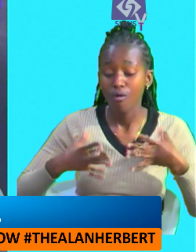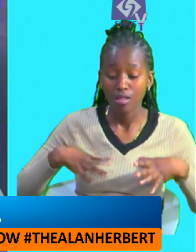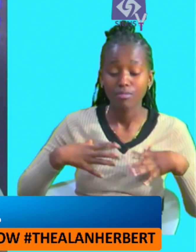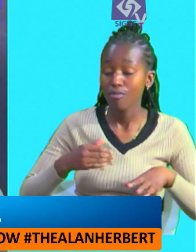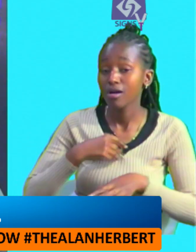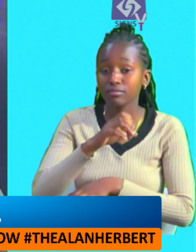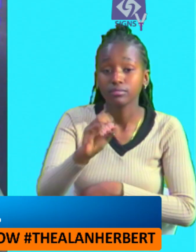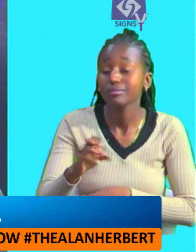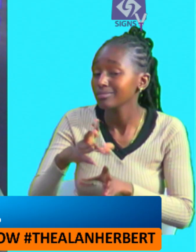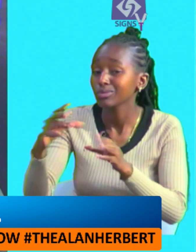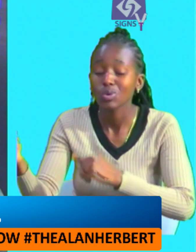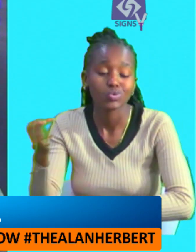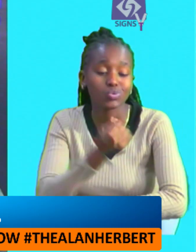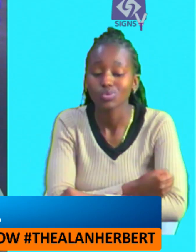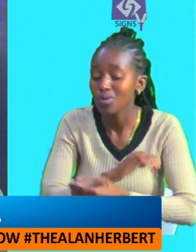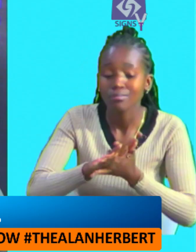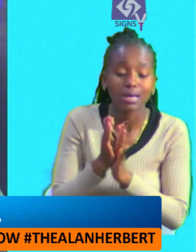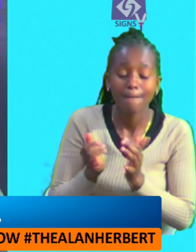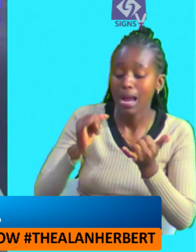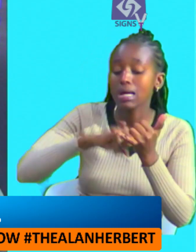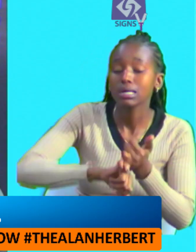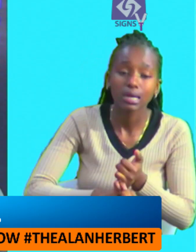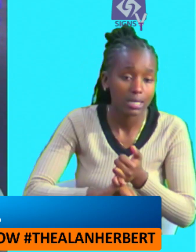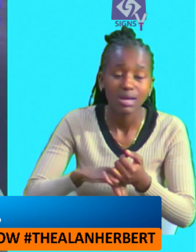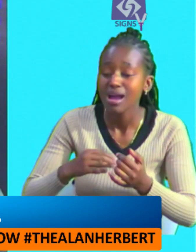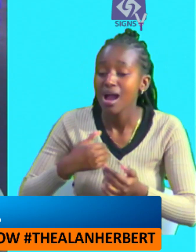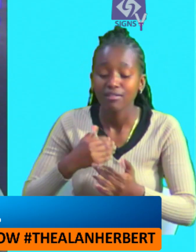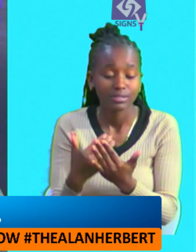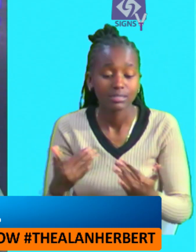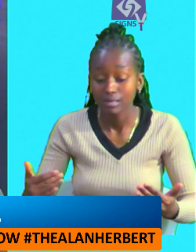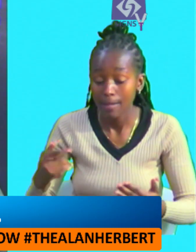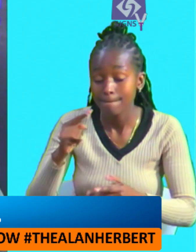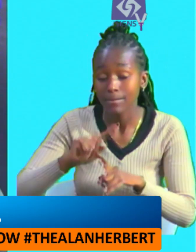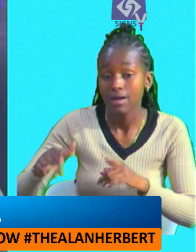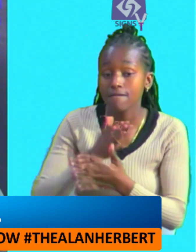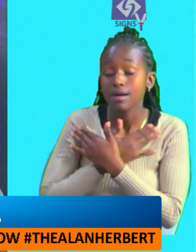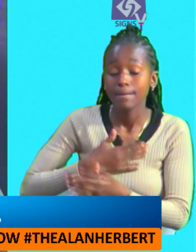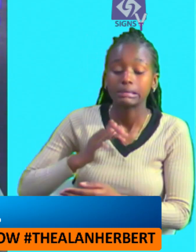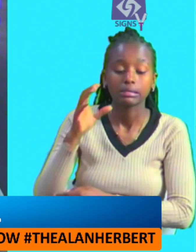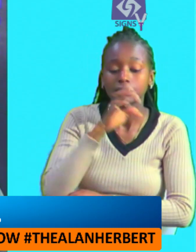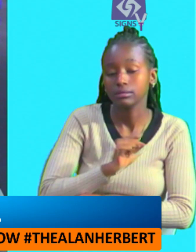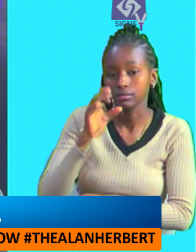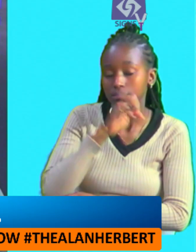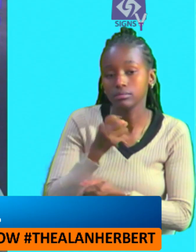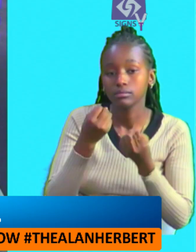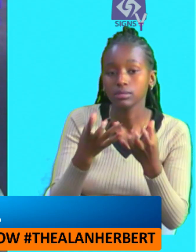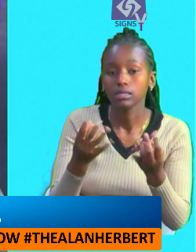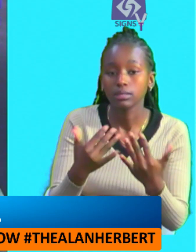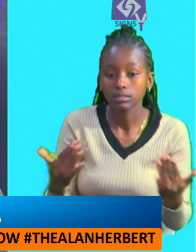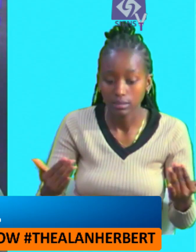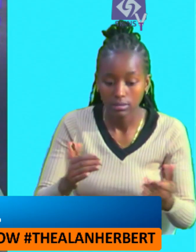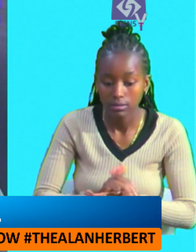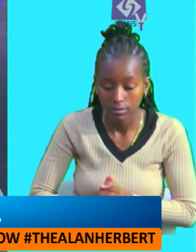big. Zinakuwa kubwa na funny thing ni nikipigwa picha zinatokea nilikuwa nimefunga sata.